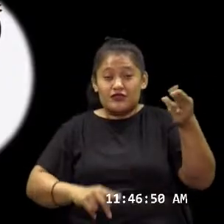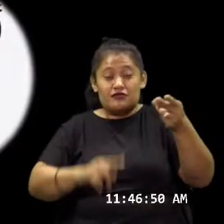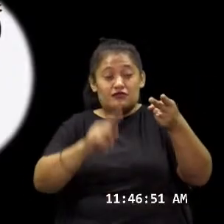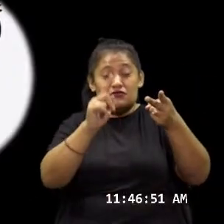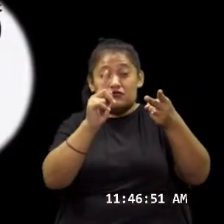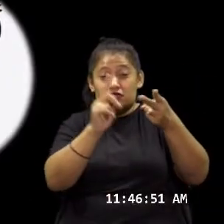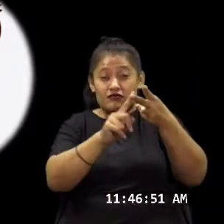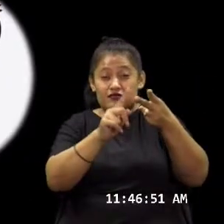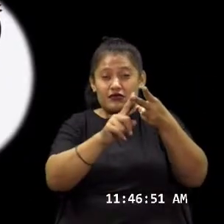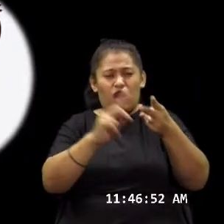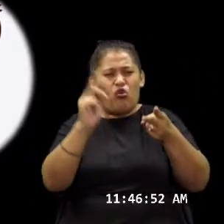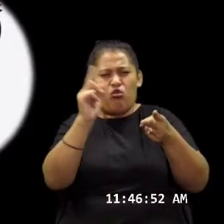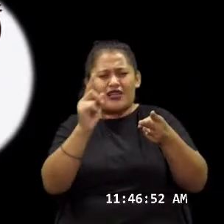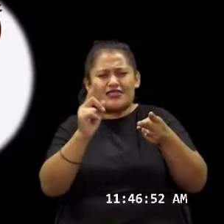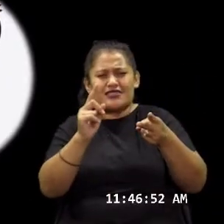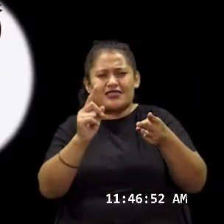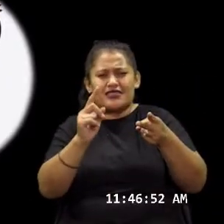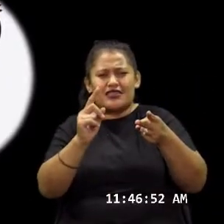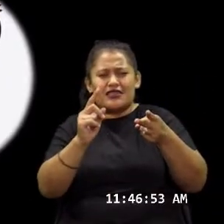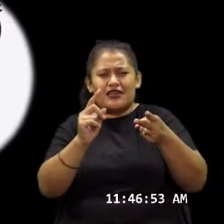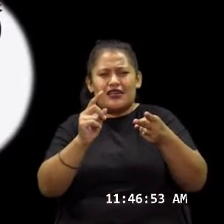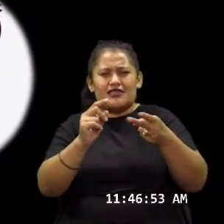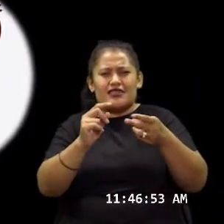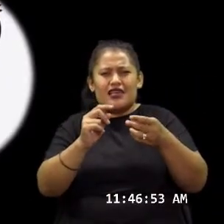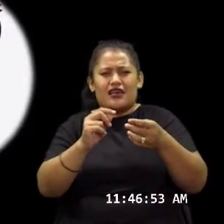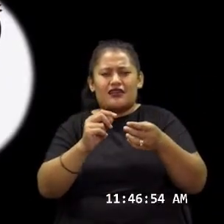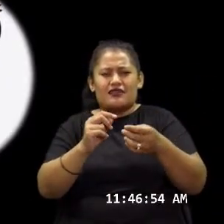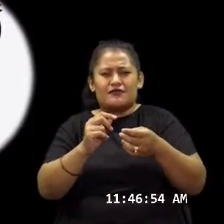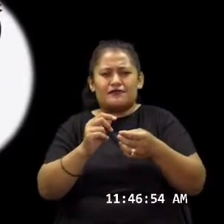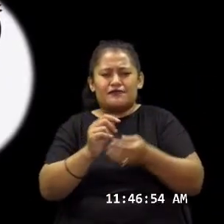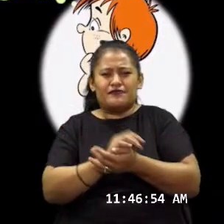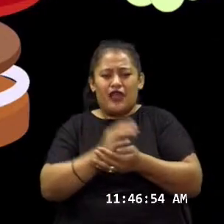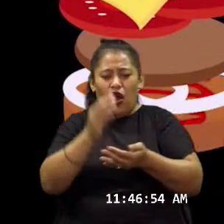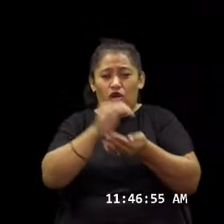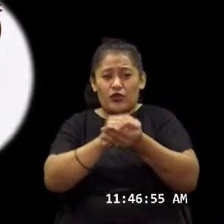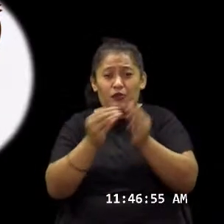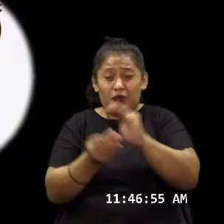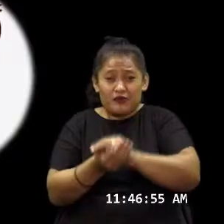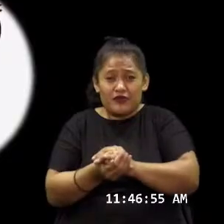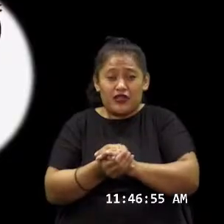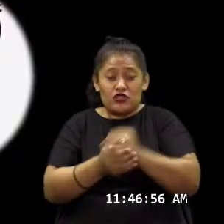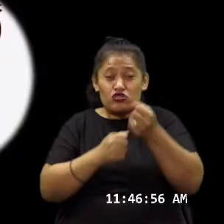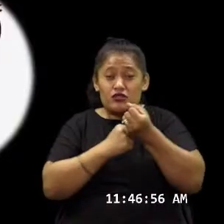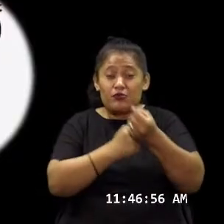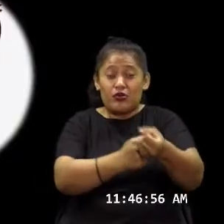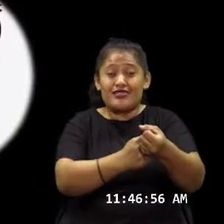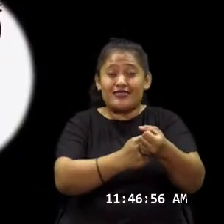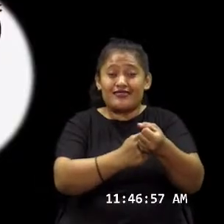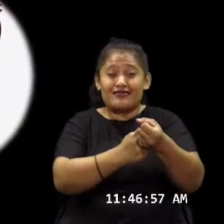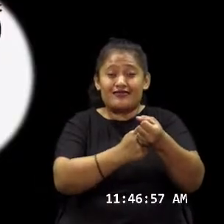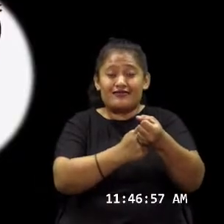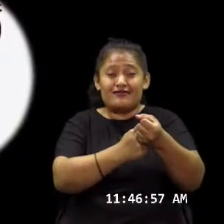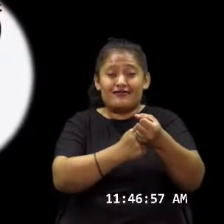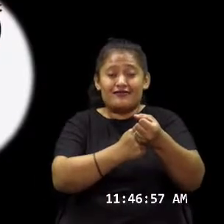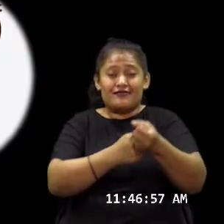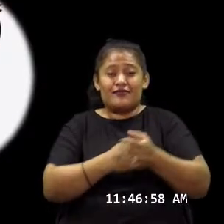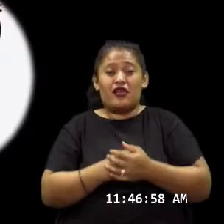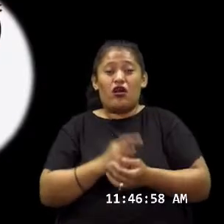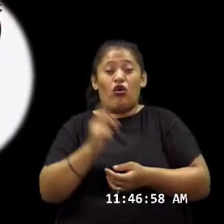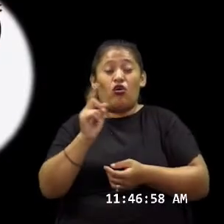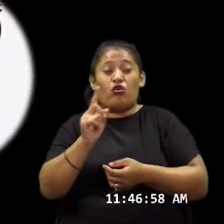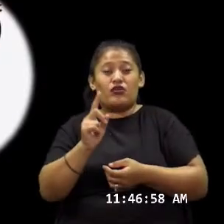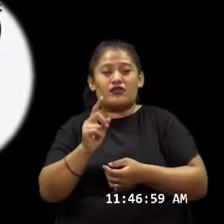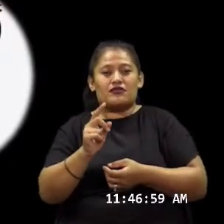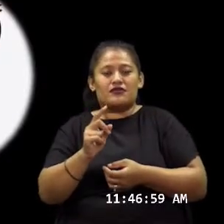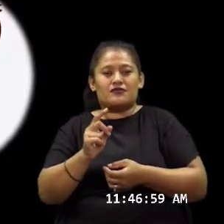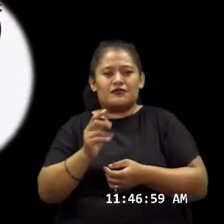crunchy golden bun of the hamburger. The supporting details, all the